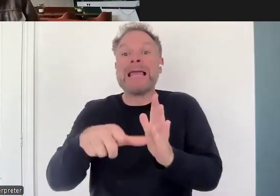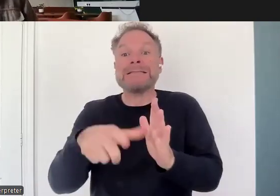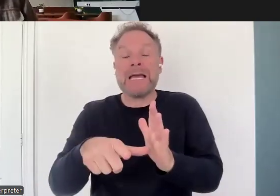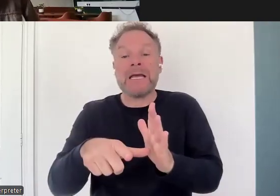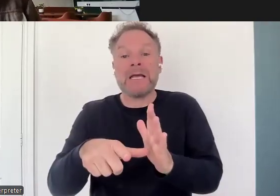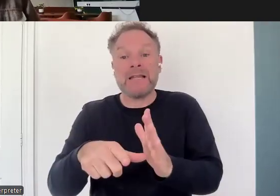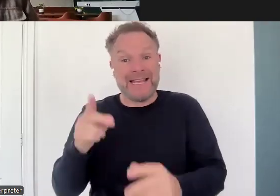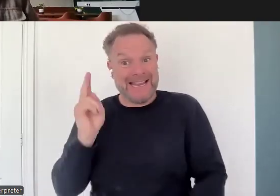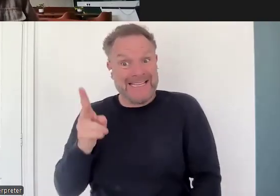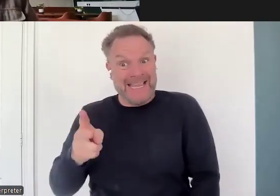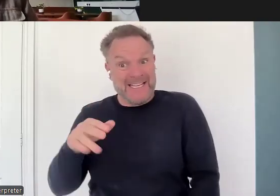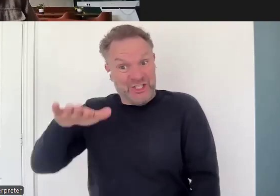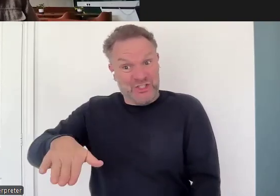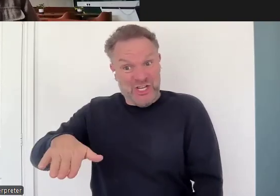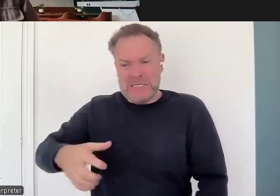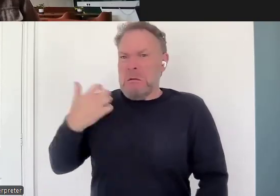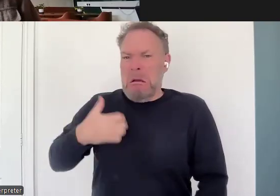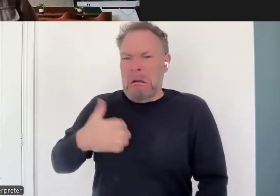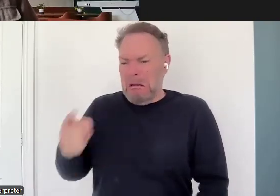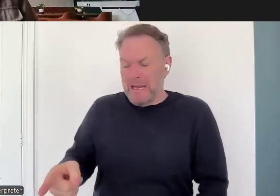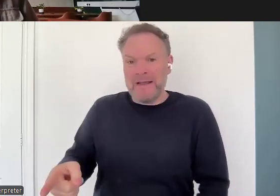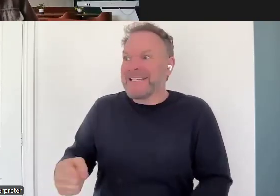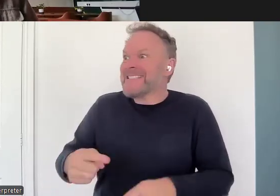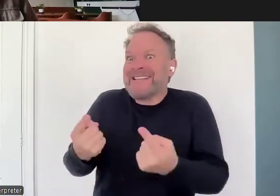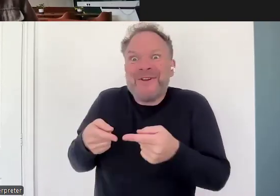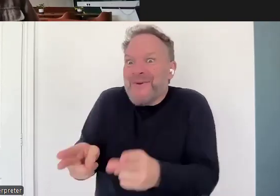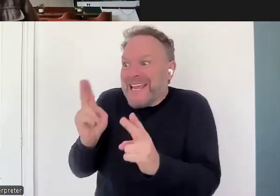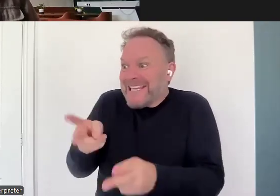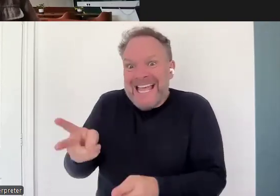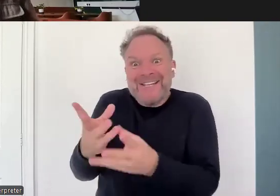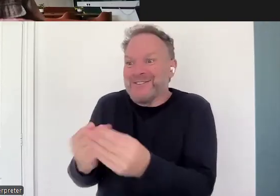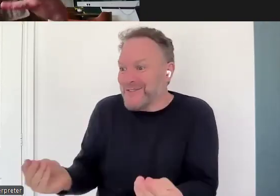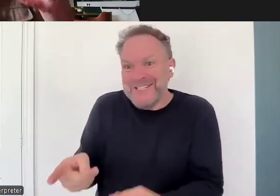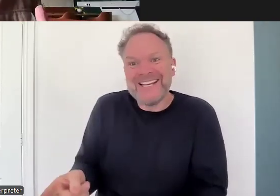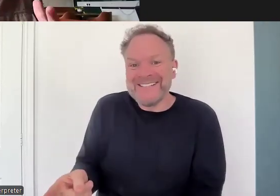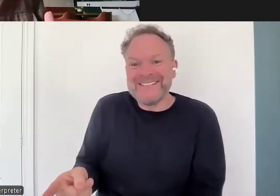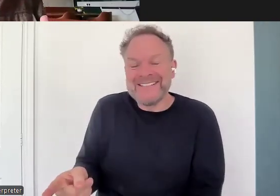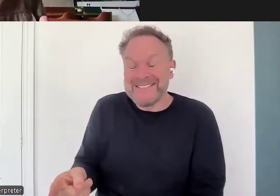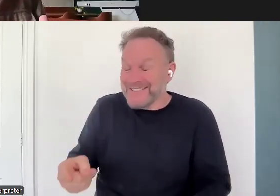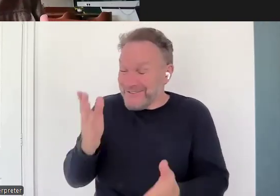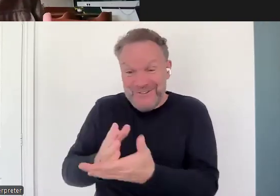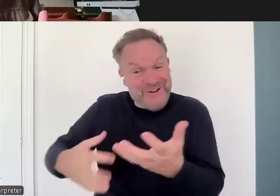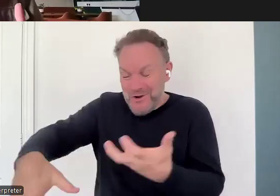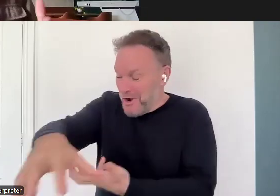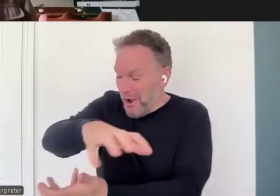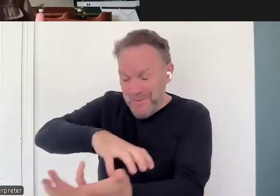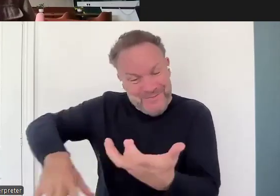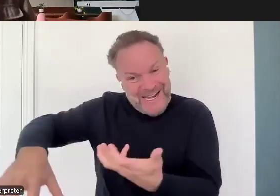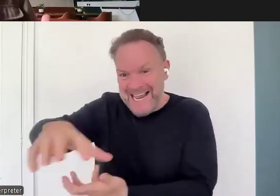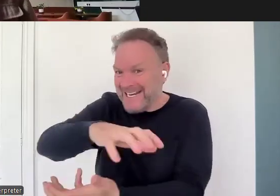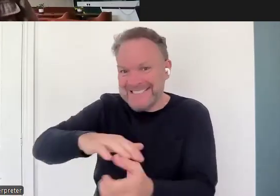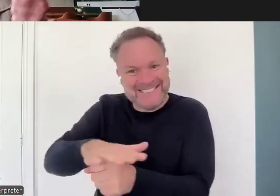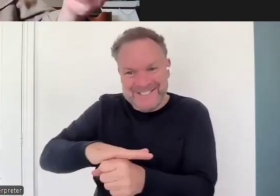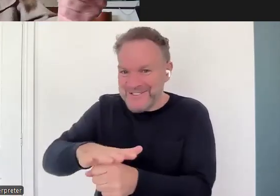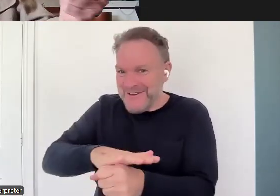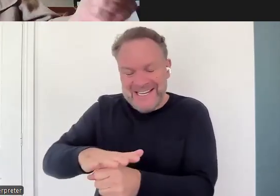different meltdown in a different supermarket, you'll need a brand new solution again. So complexity describes those situations